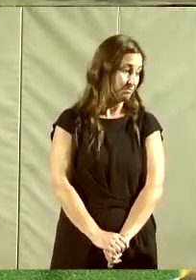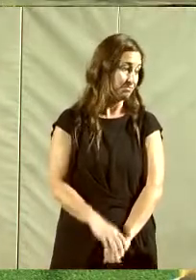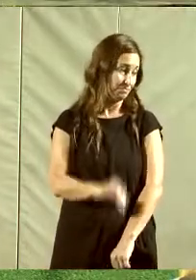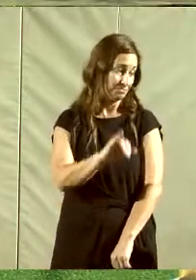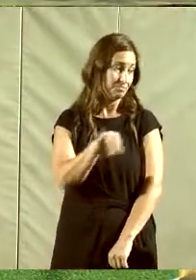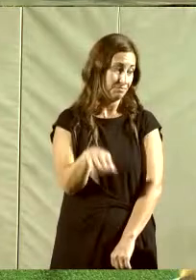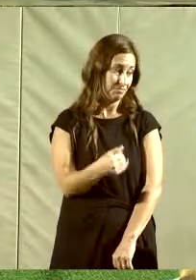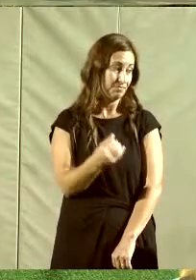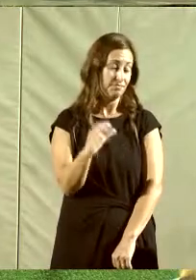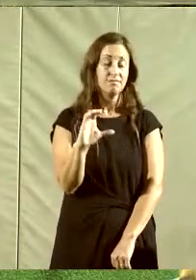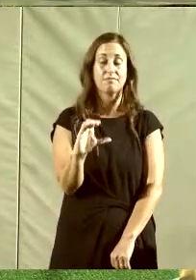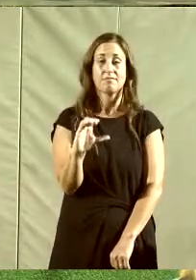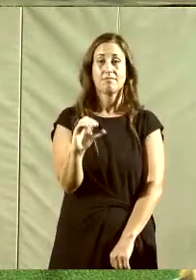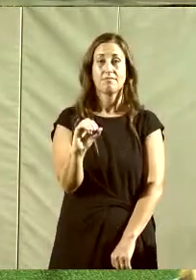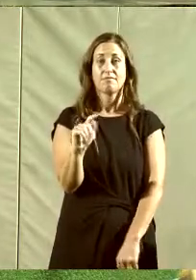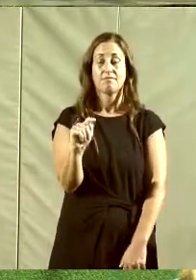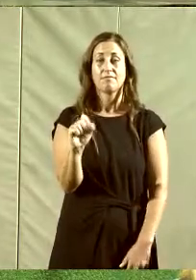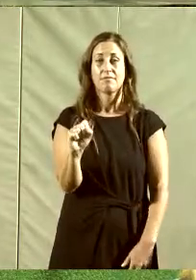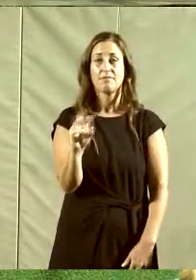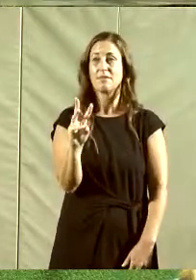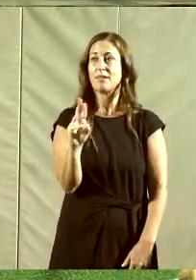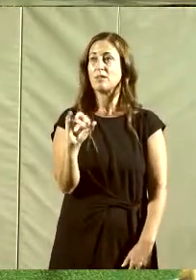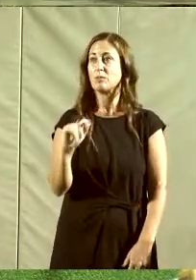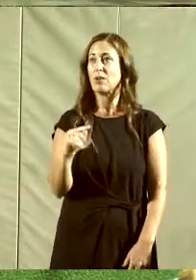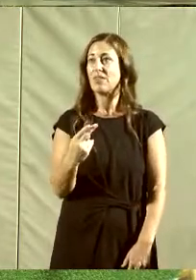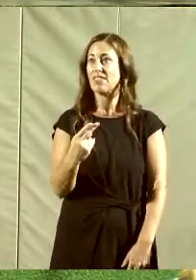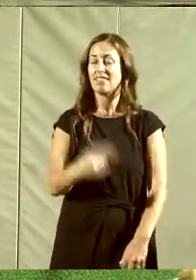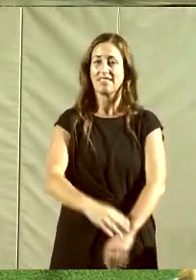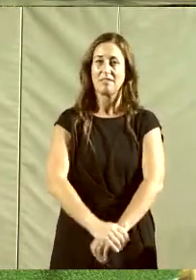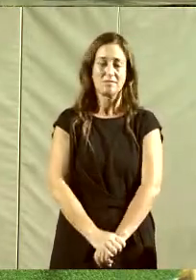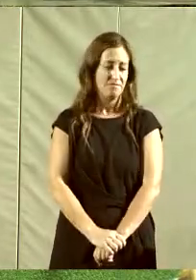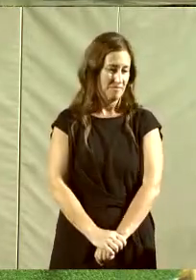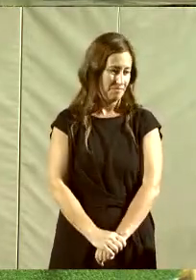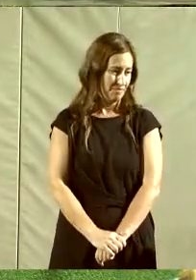Jeremiah James Paul Cotsworth.